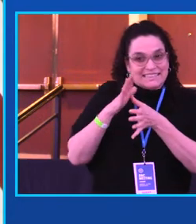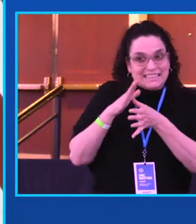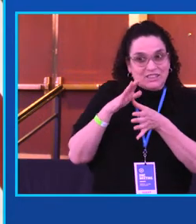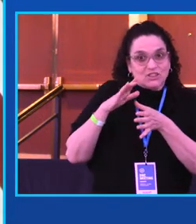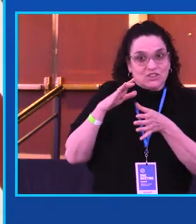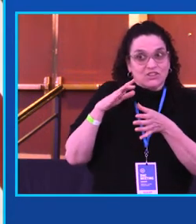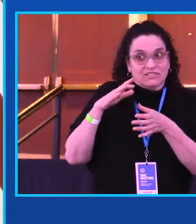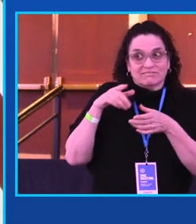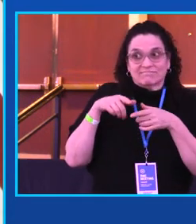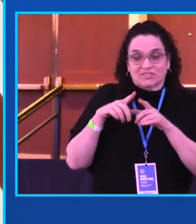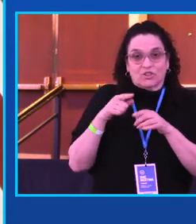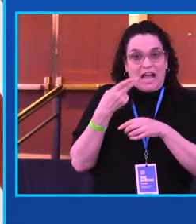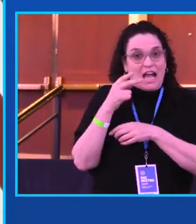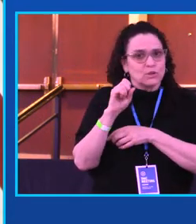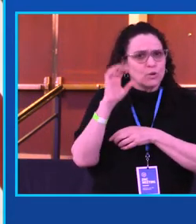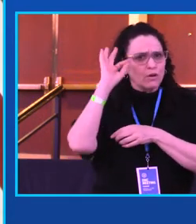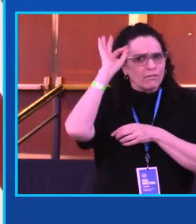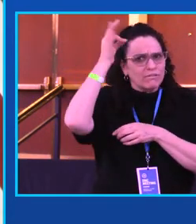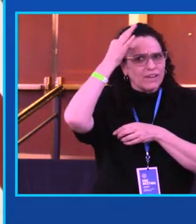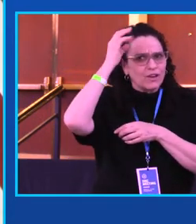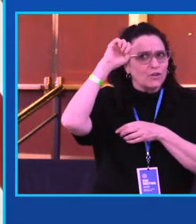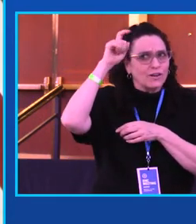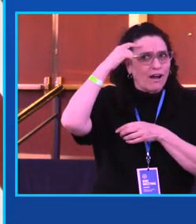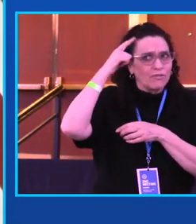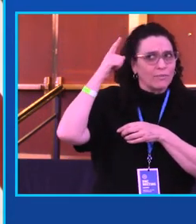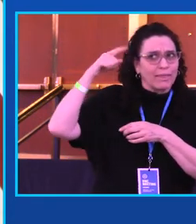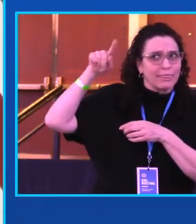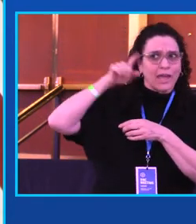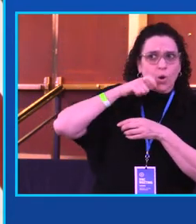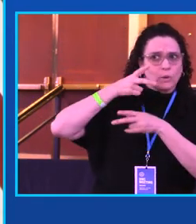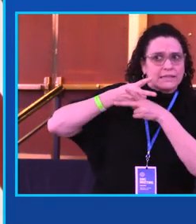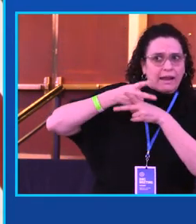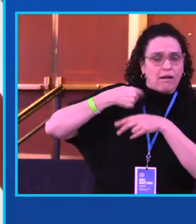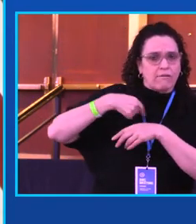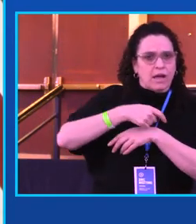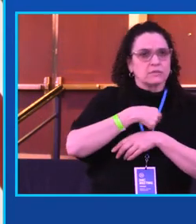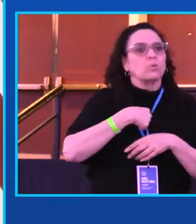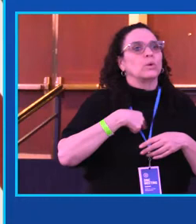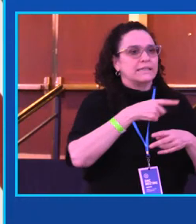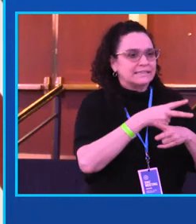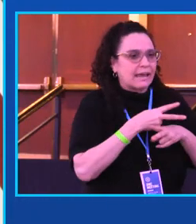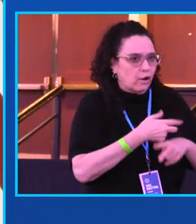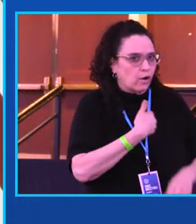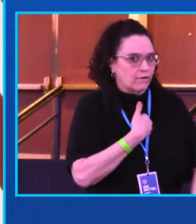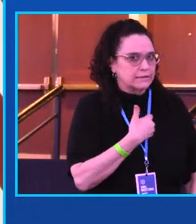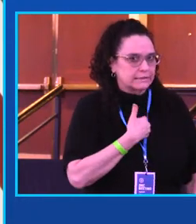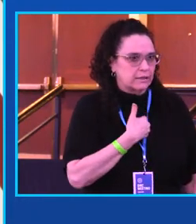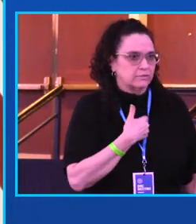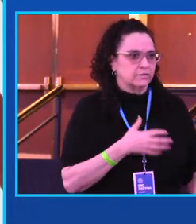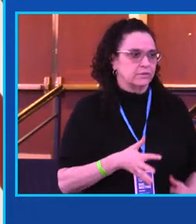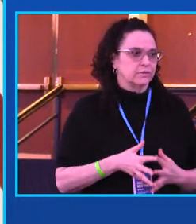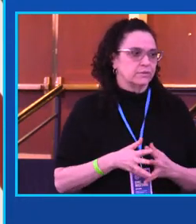The federal government doesn't take care of us. We take care of ourselves.